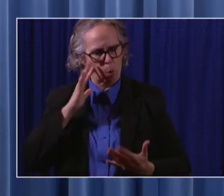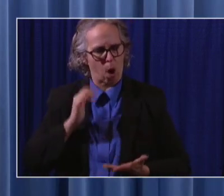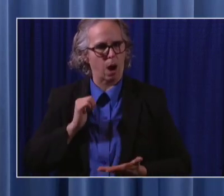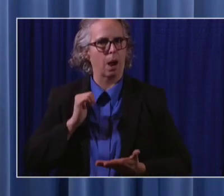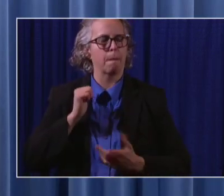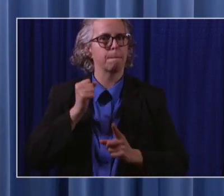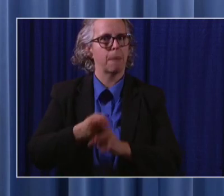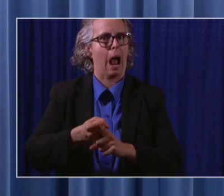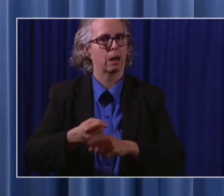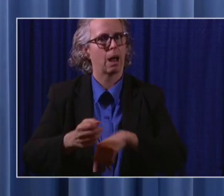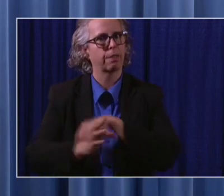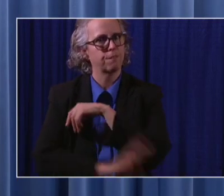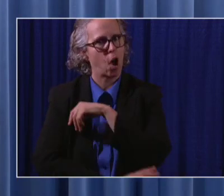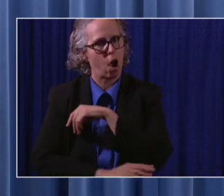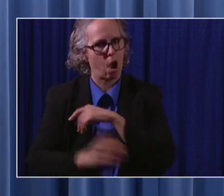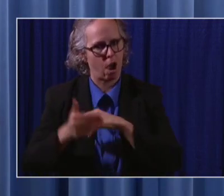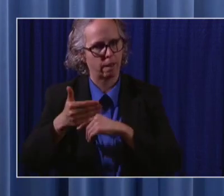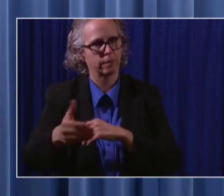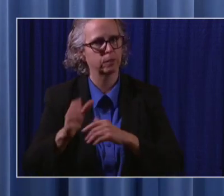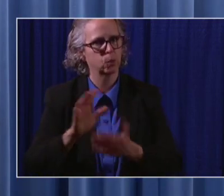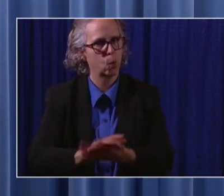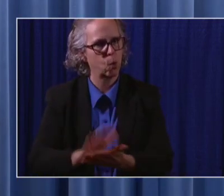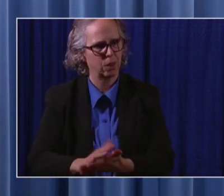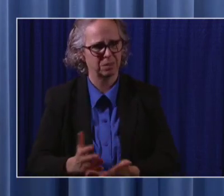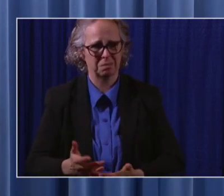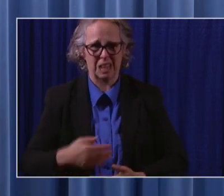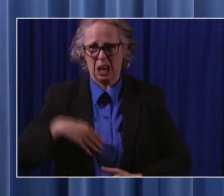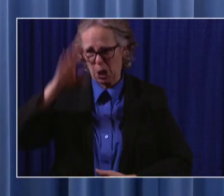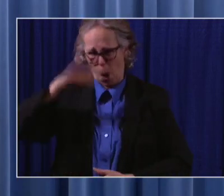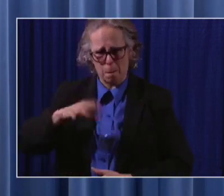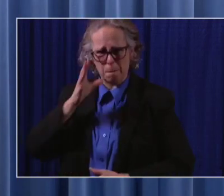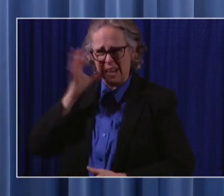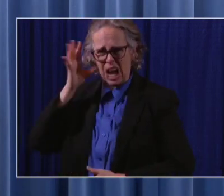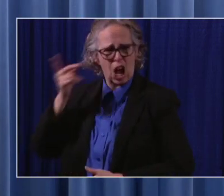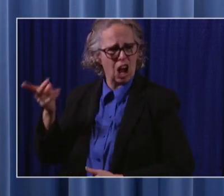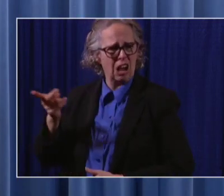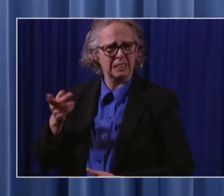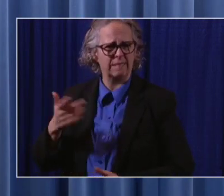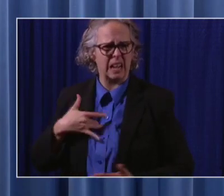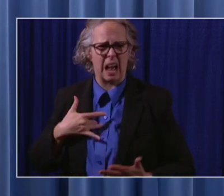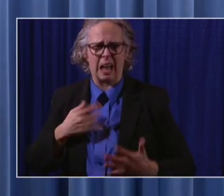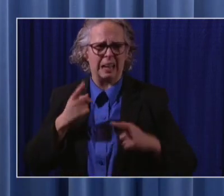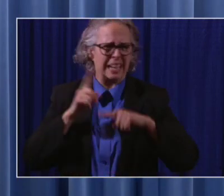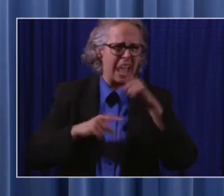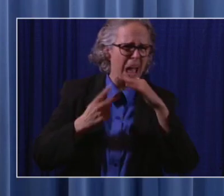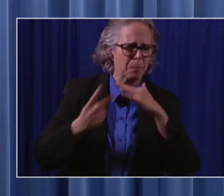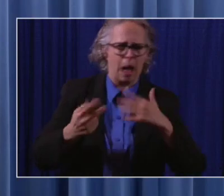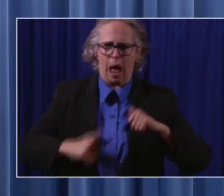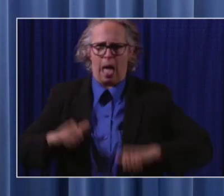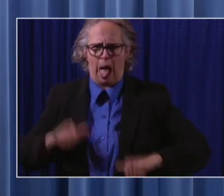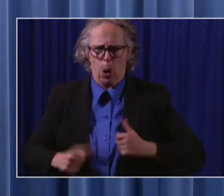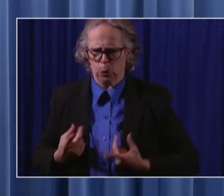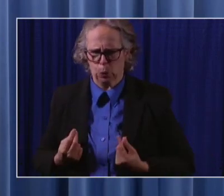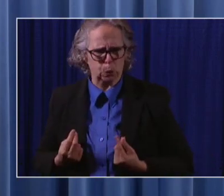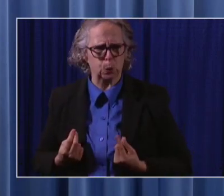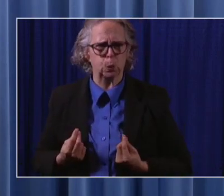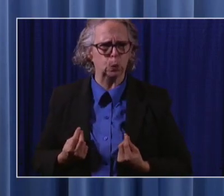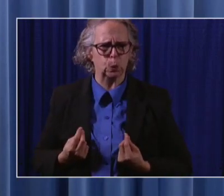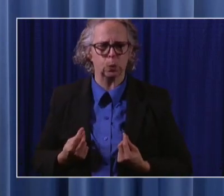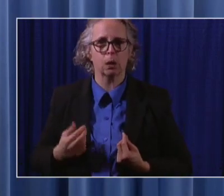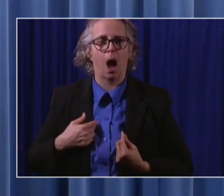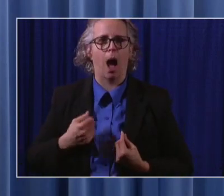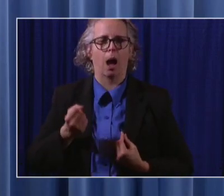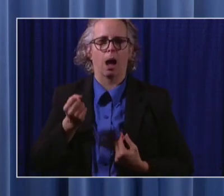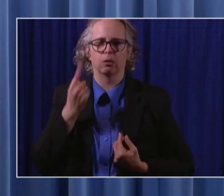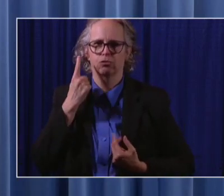parents want to have some certainty, and so schools are starting, understandably, to make these decisions now. But it's possible that